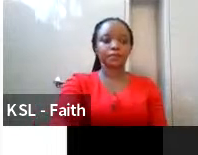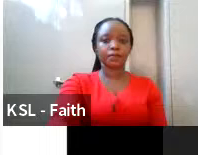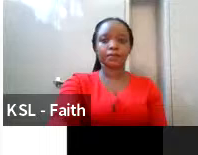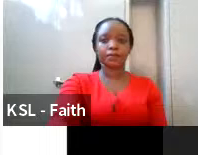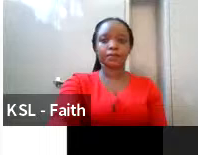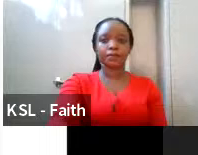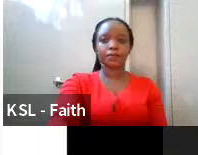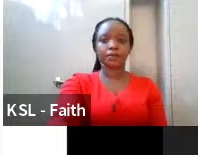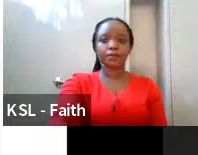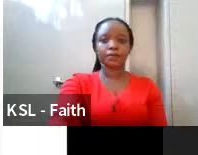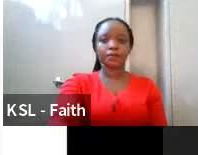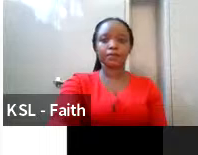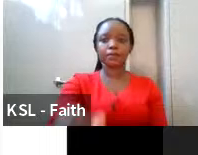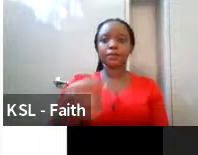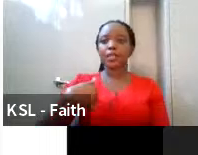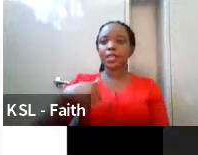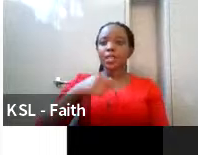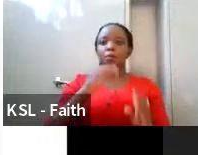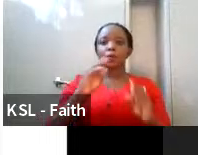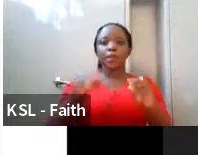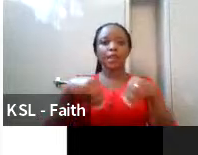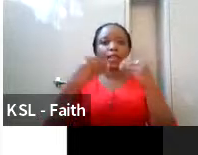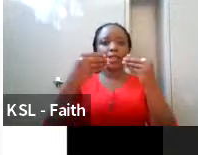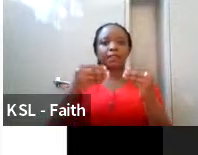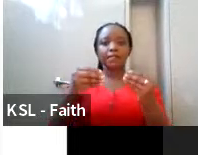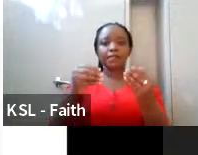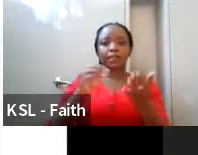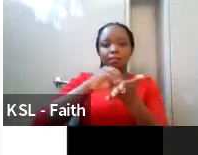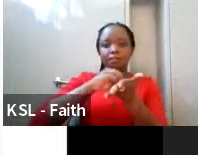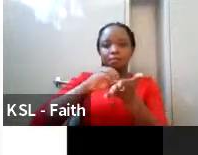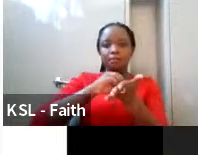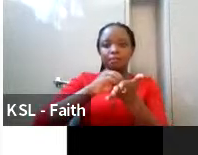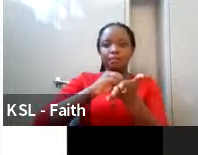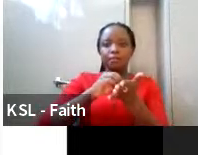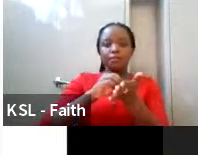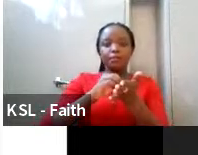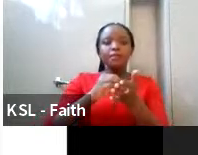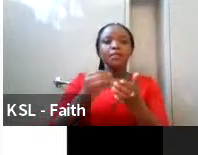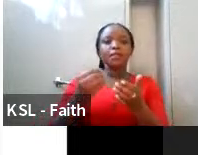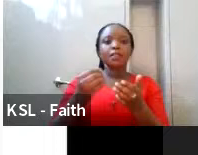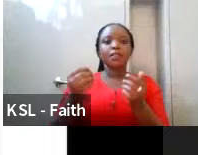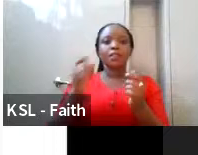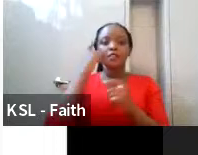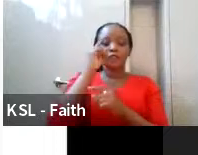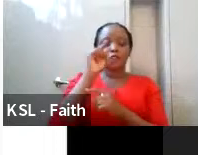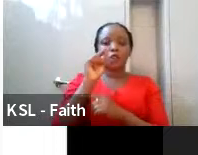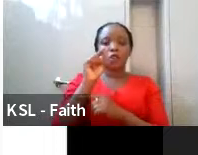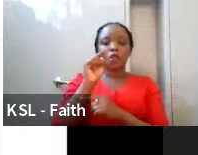are providing airtime to our employees. How do we account for that?